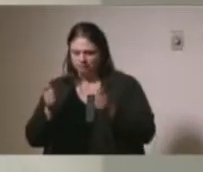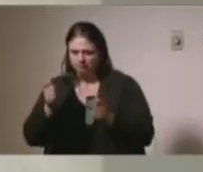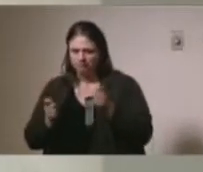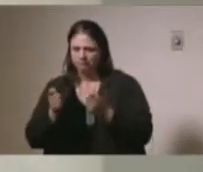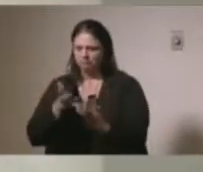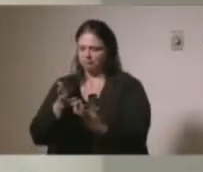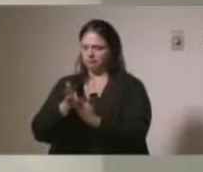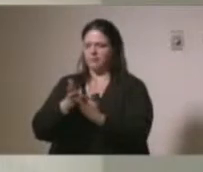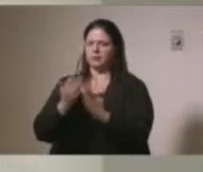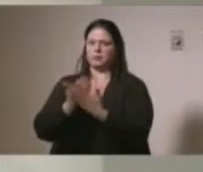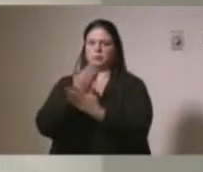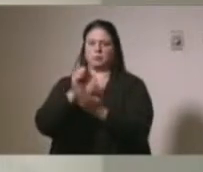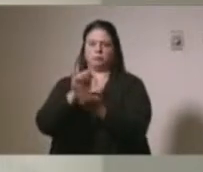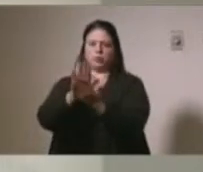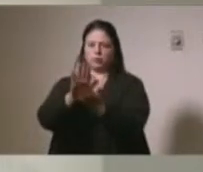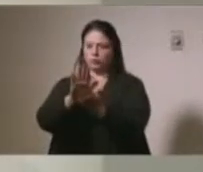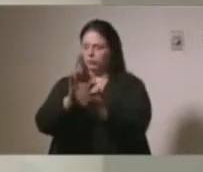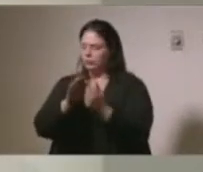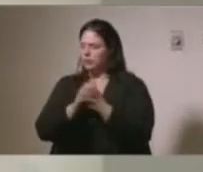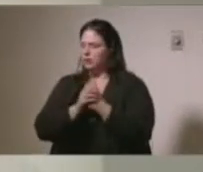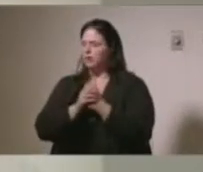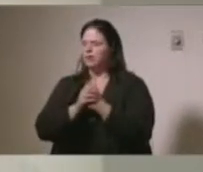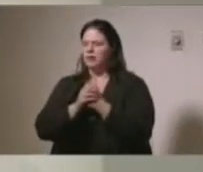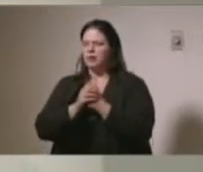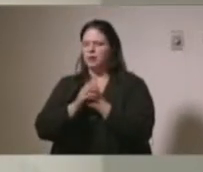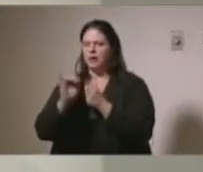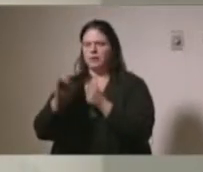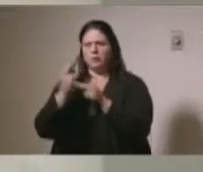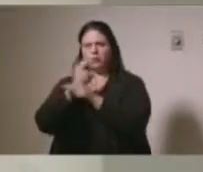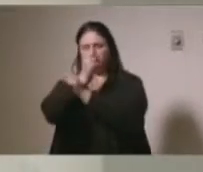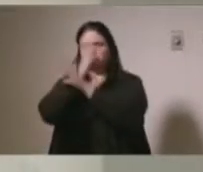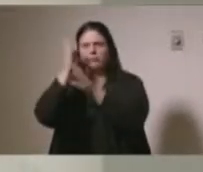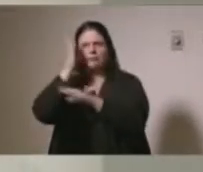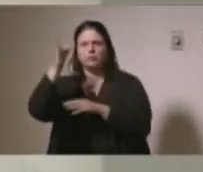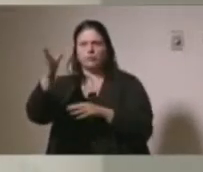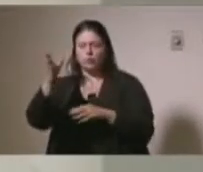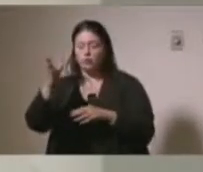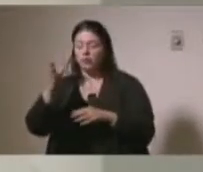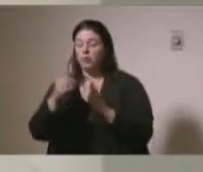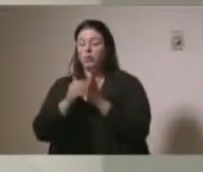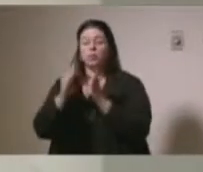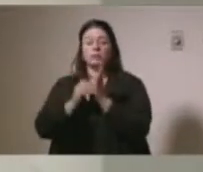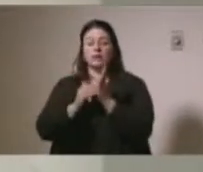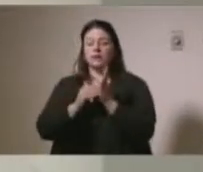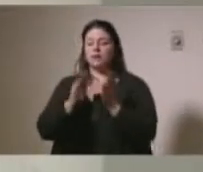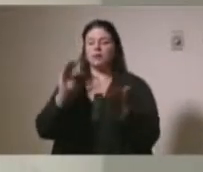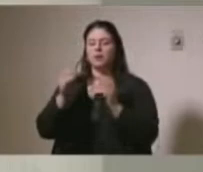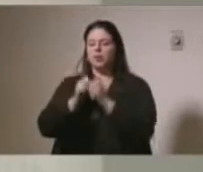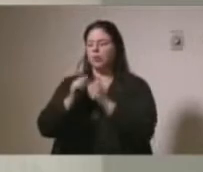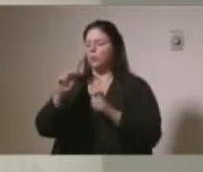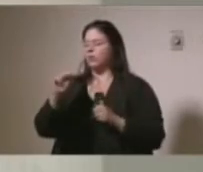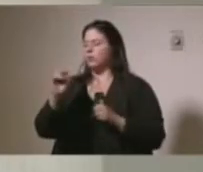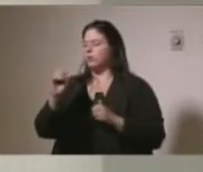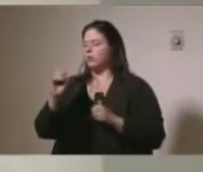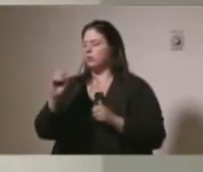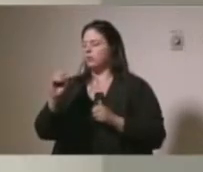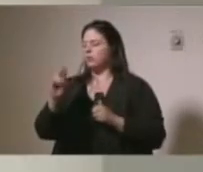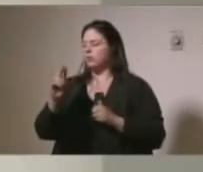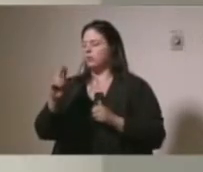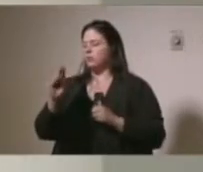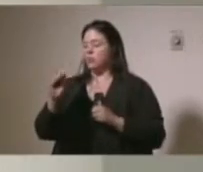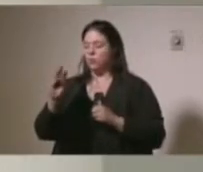work model is also being looked at the future. New Zealand is comparing itself to the Norwegian model due to